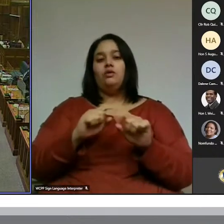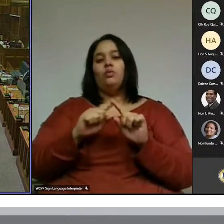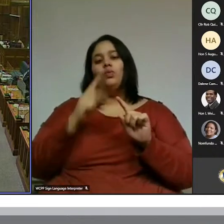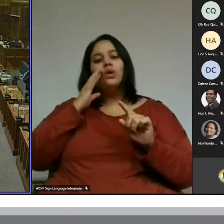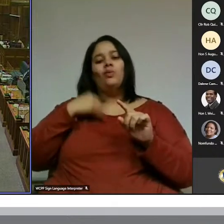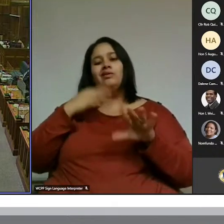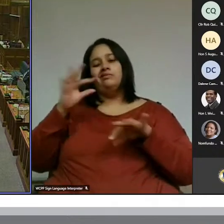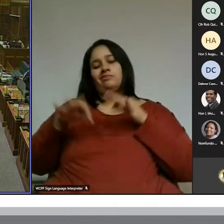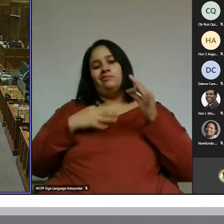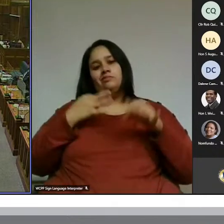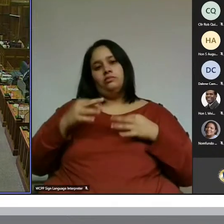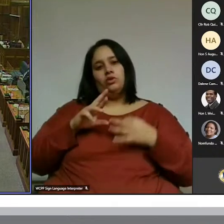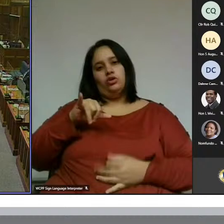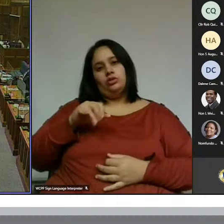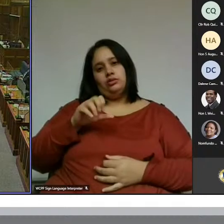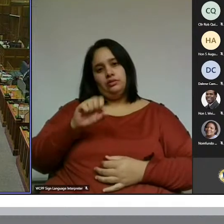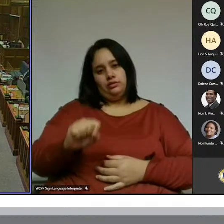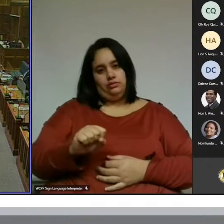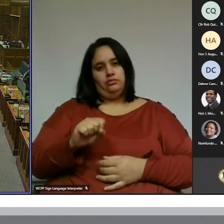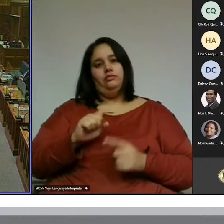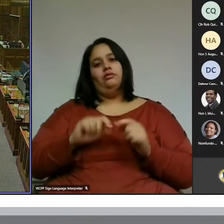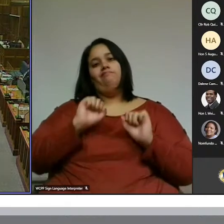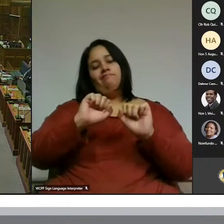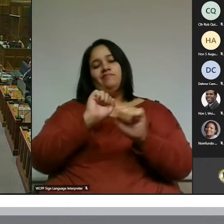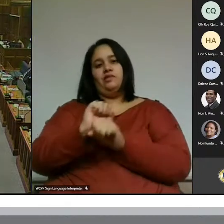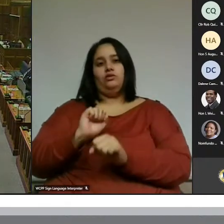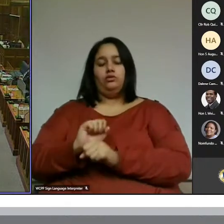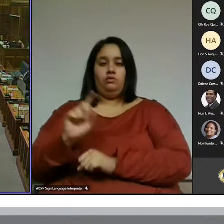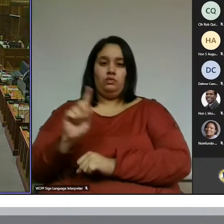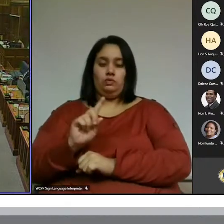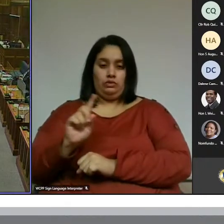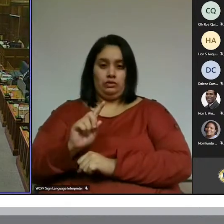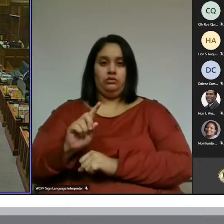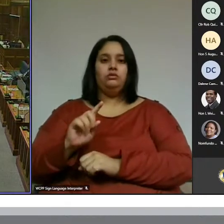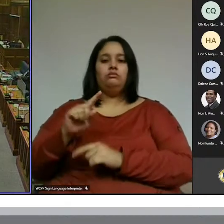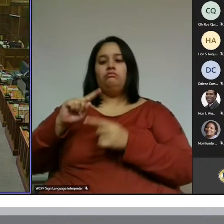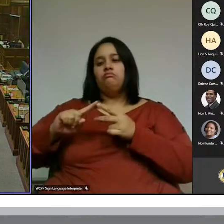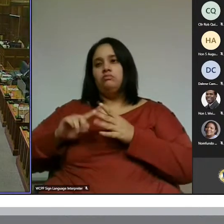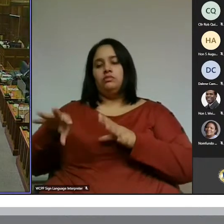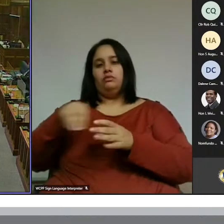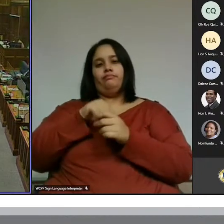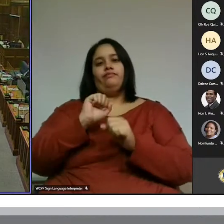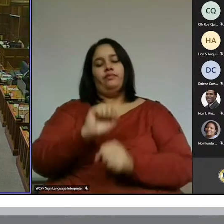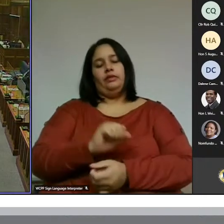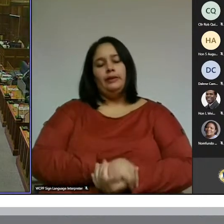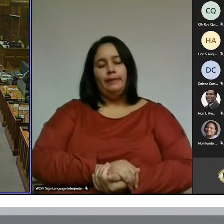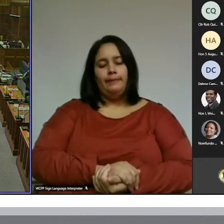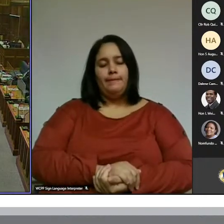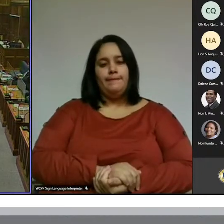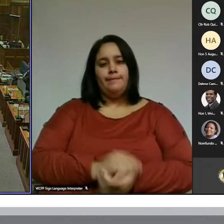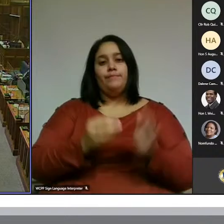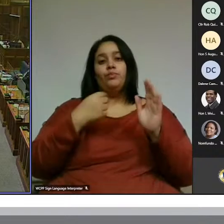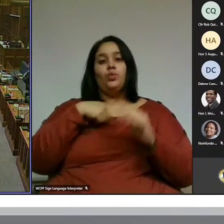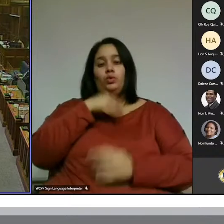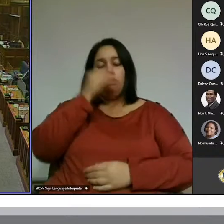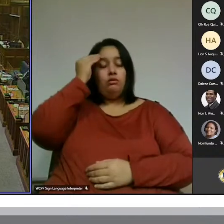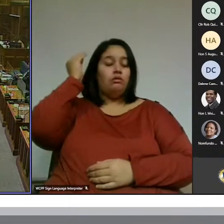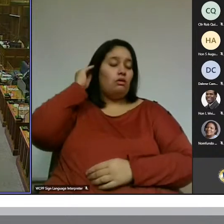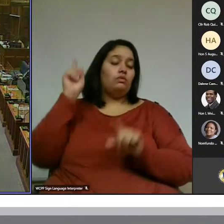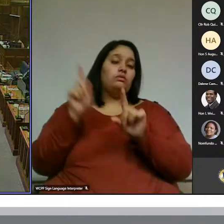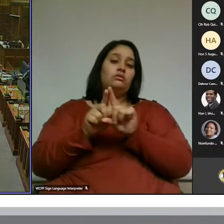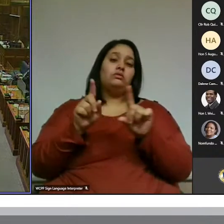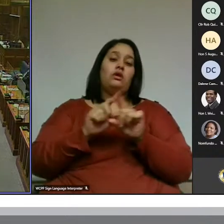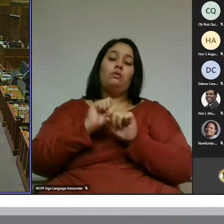unpacking RJSs and their function, delegations around that. Noted also is